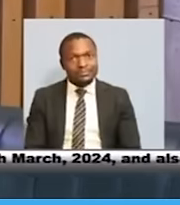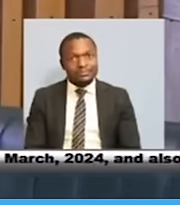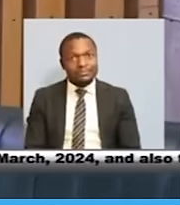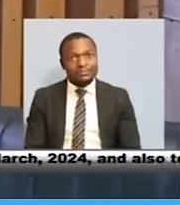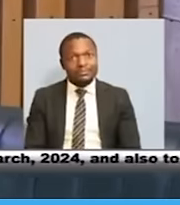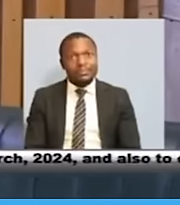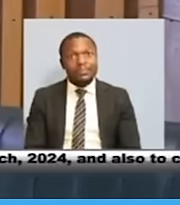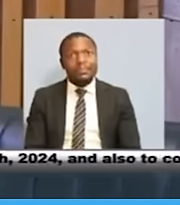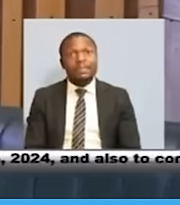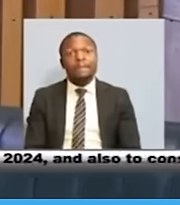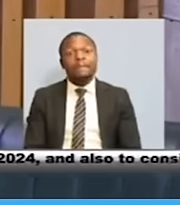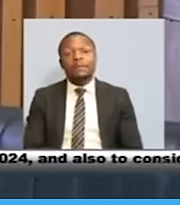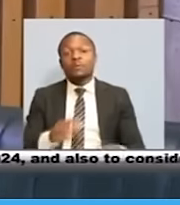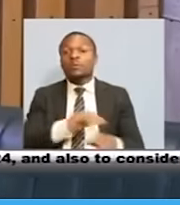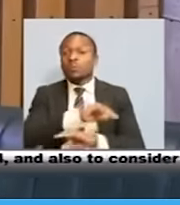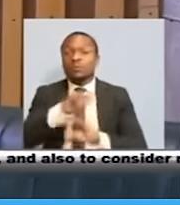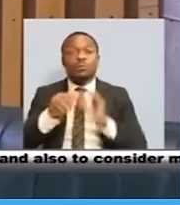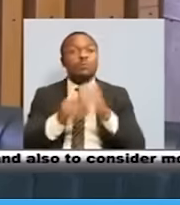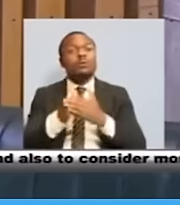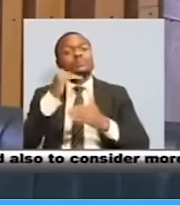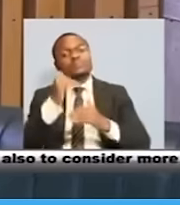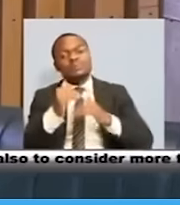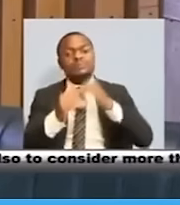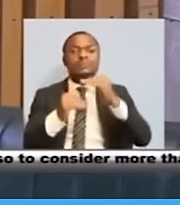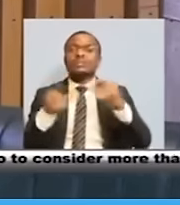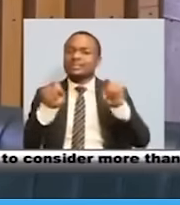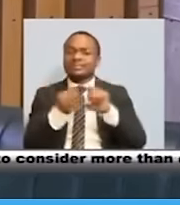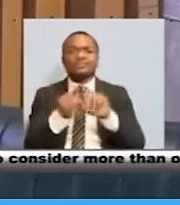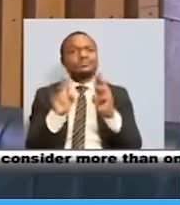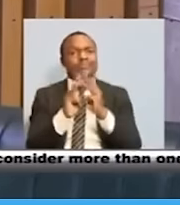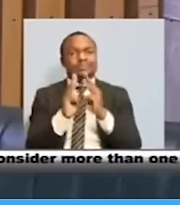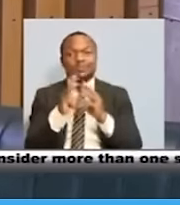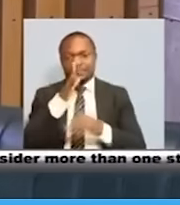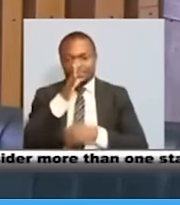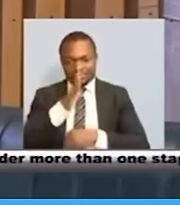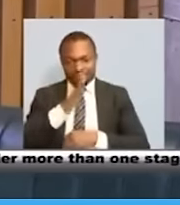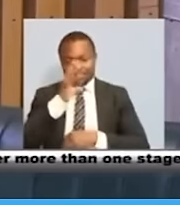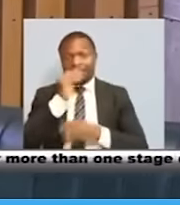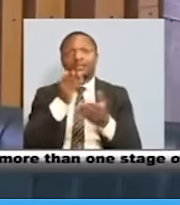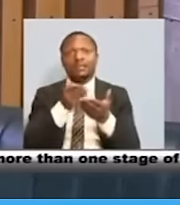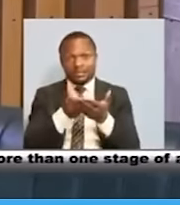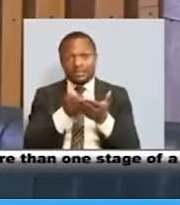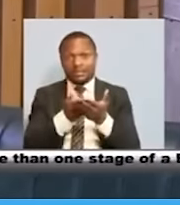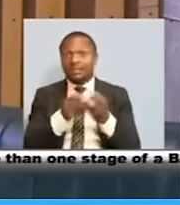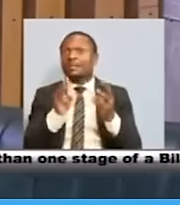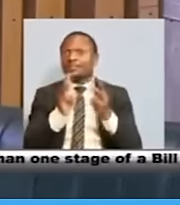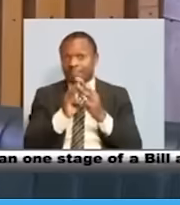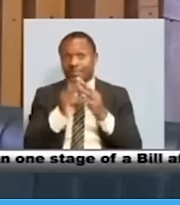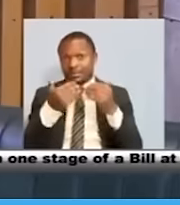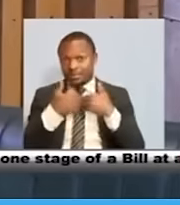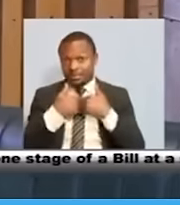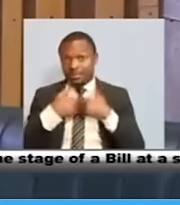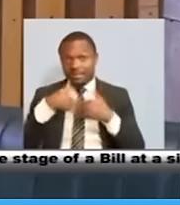to go through all the stages in the same sitting. Madam Speaker, this session we have is